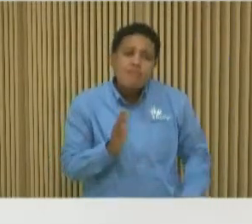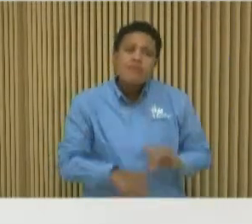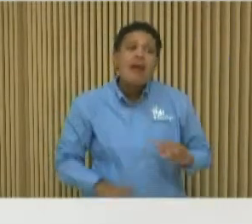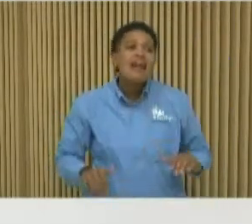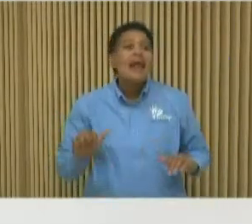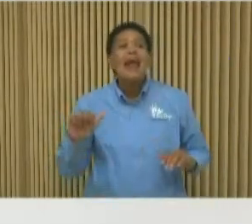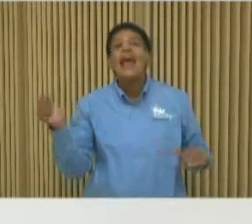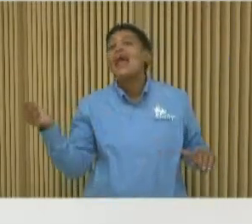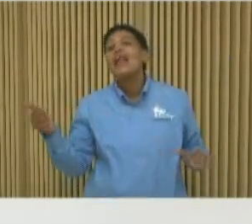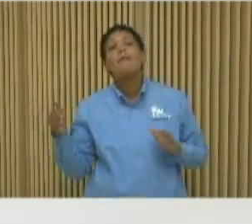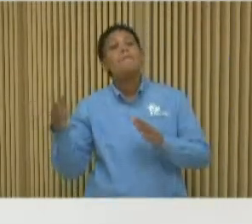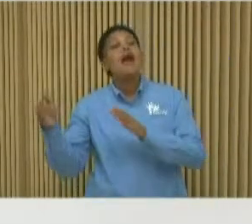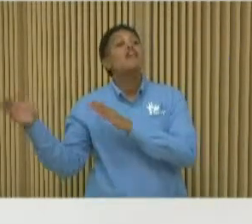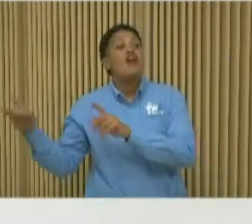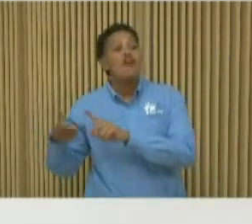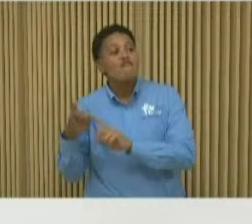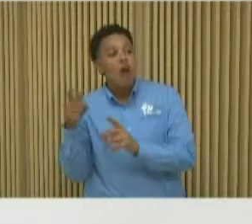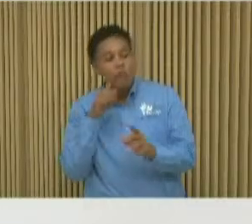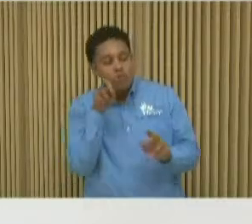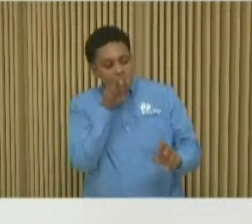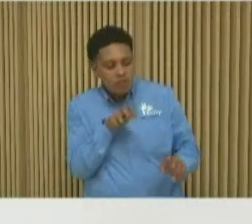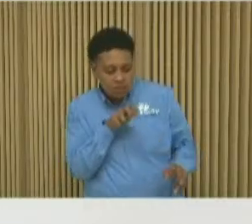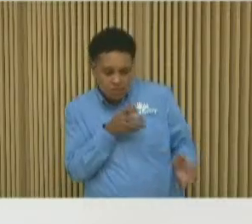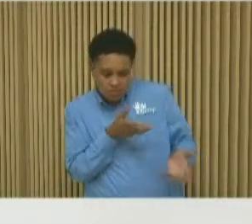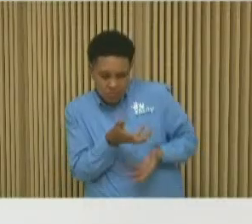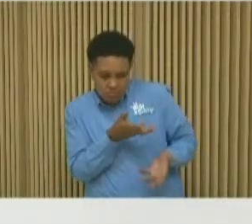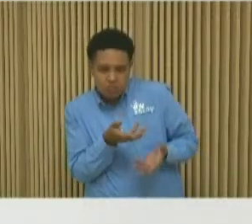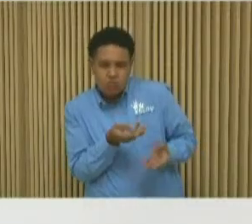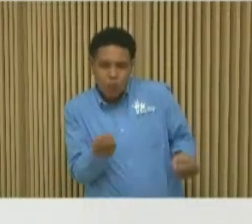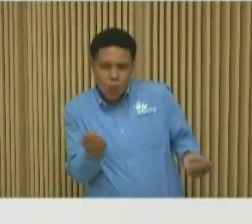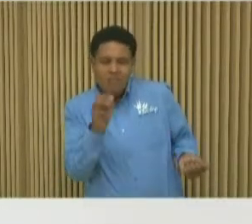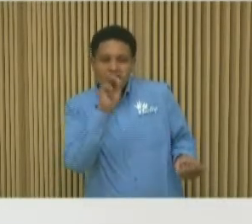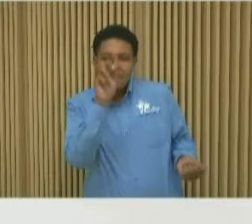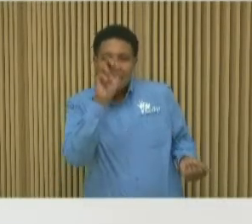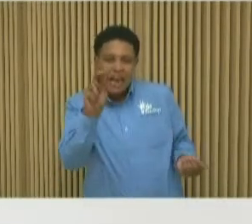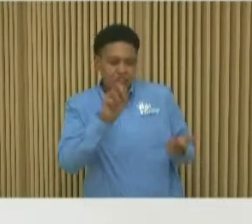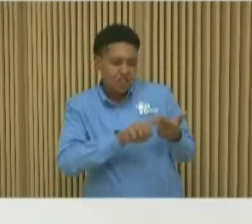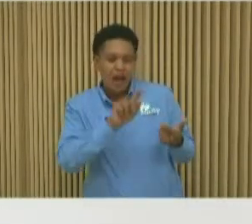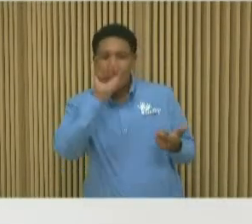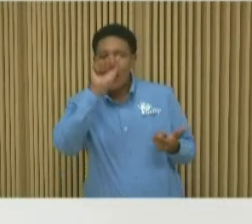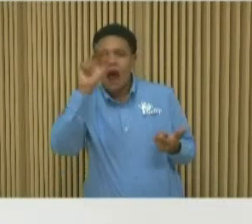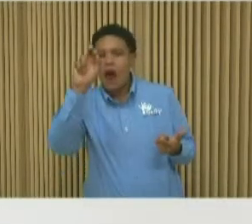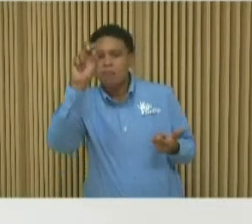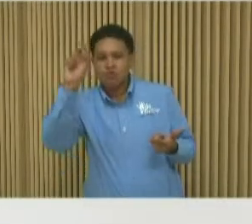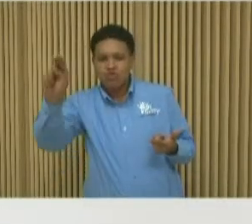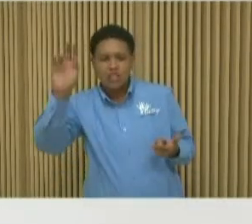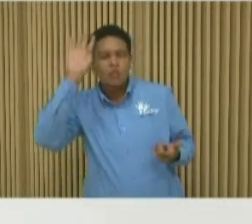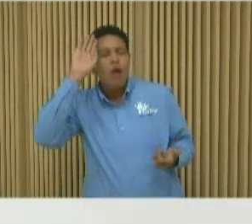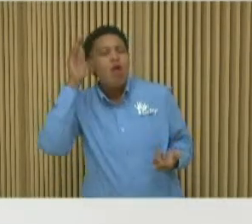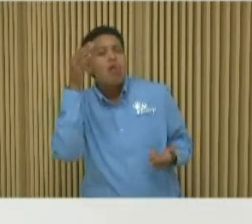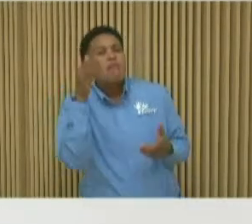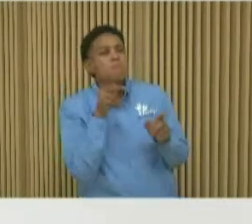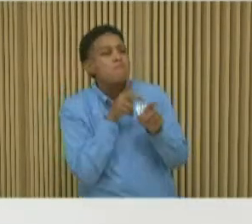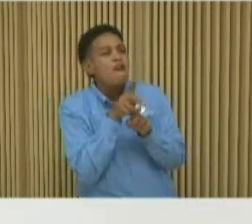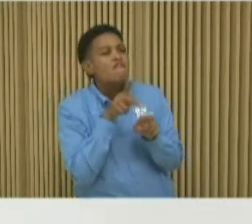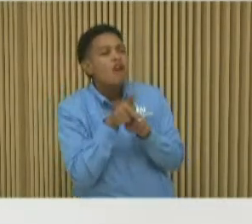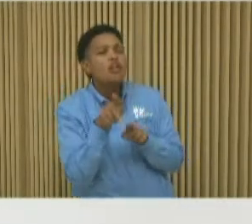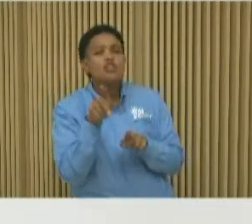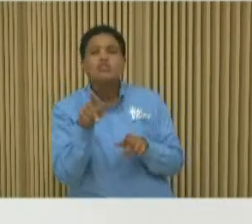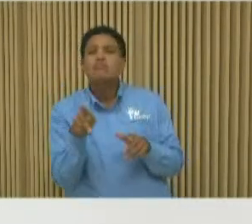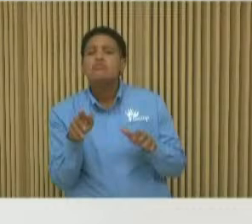any other methodology, from mediation and arbitration, because it is a professional way about